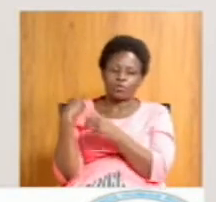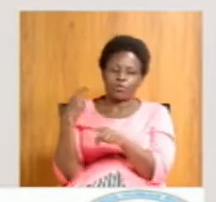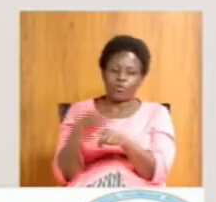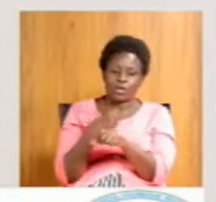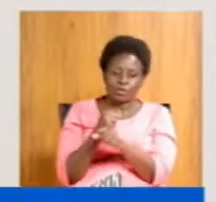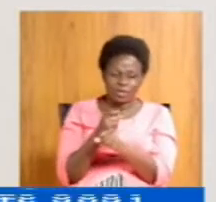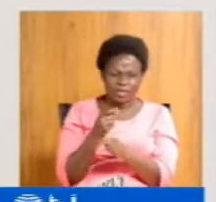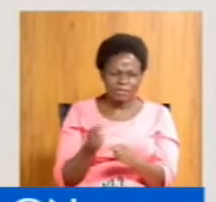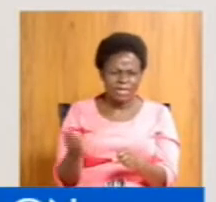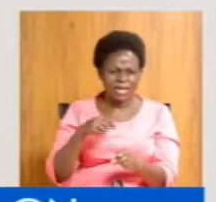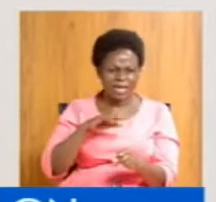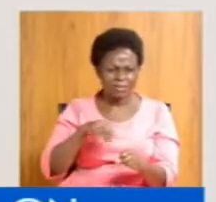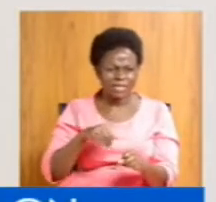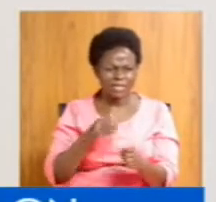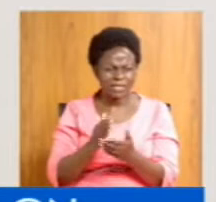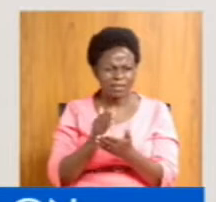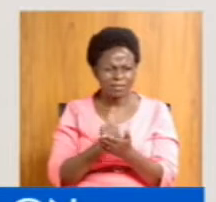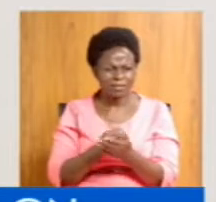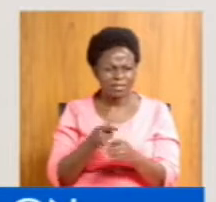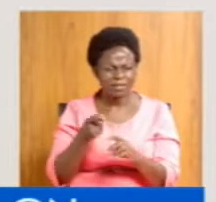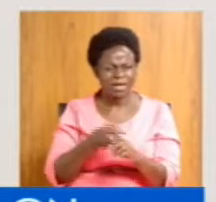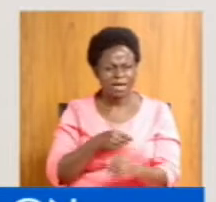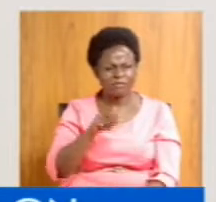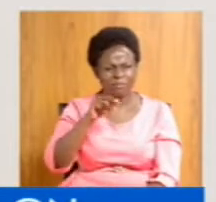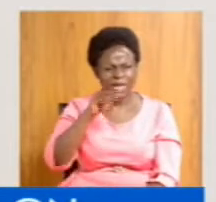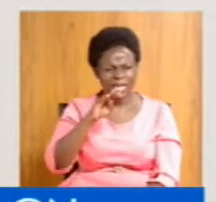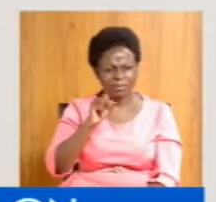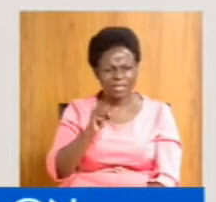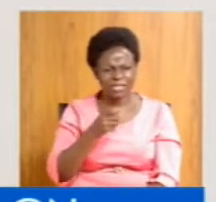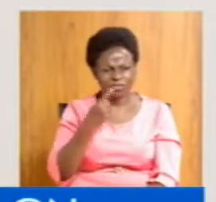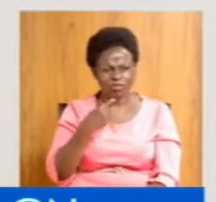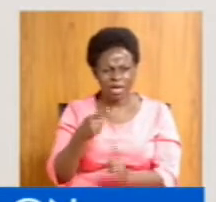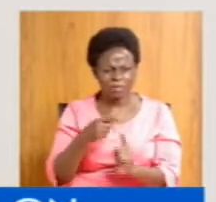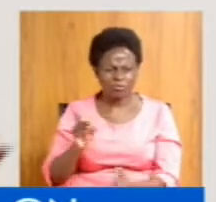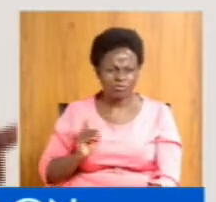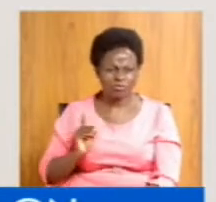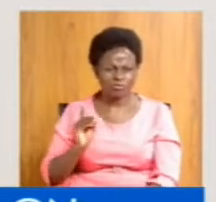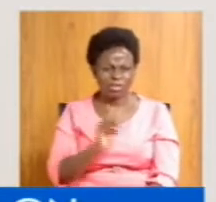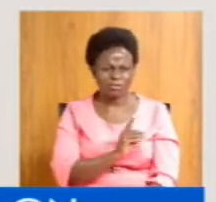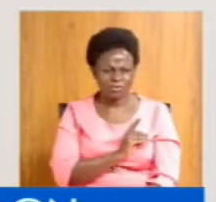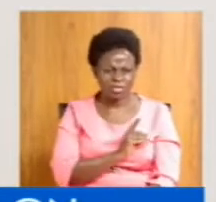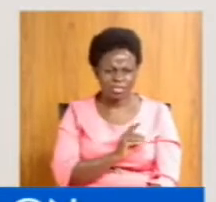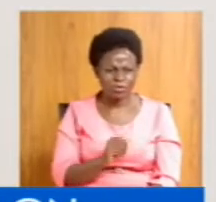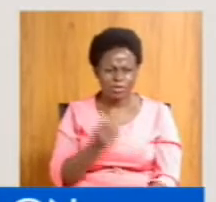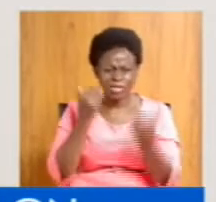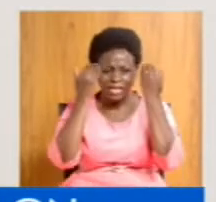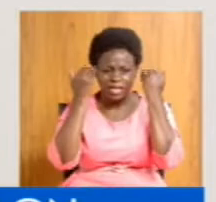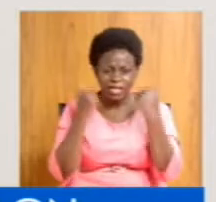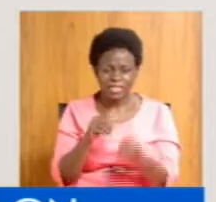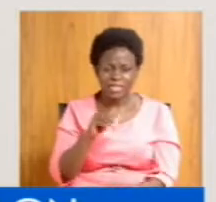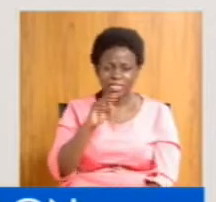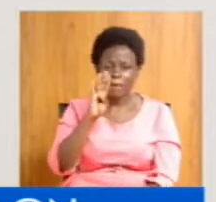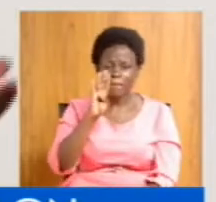doing actually I came late because I was coming from NBS and we were talking about democracy and we were with Justice Pia Bakama so I